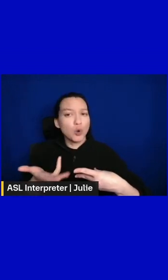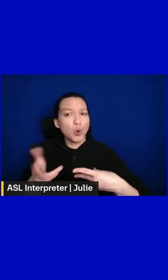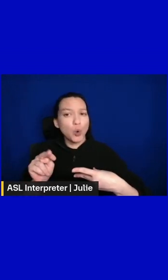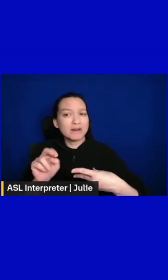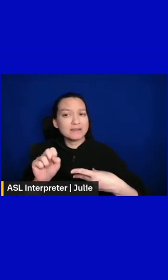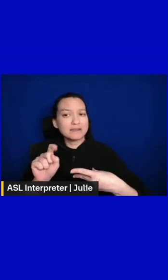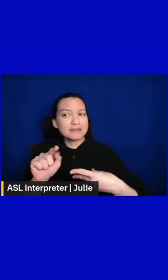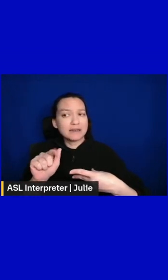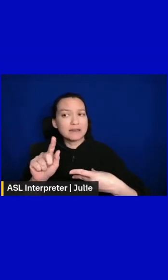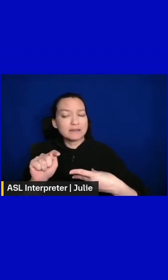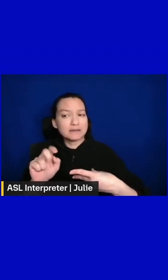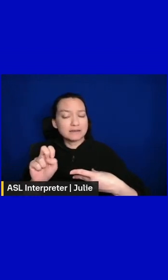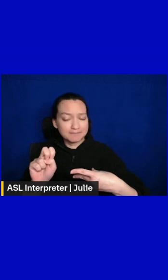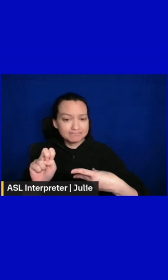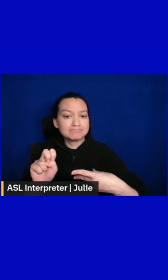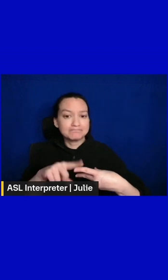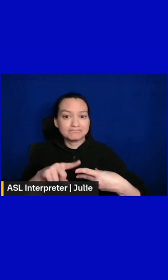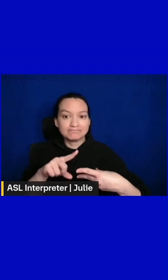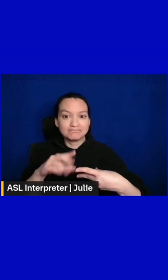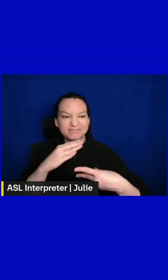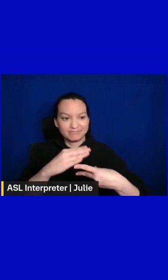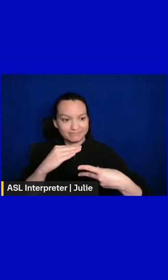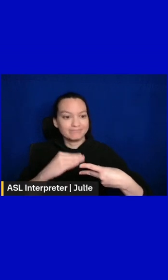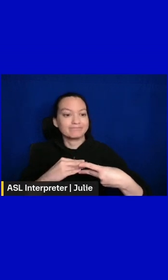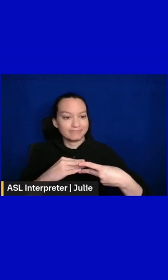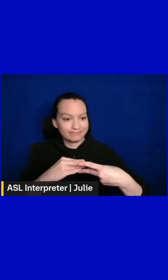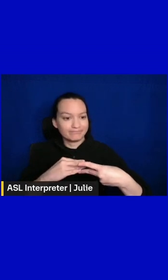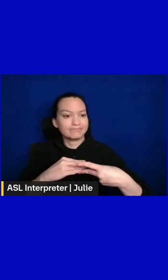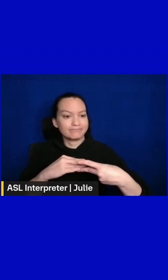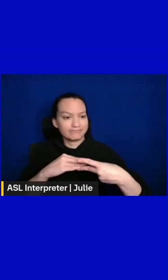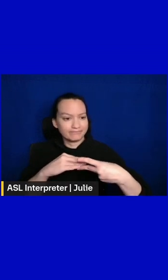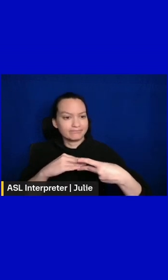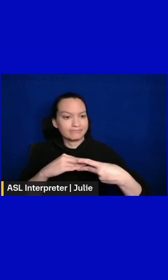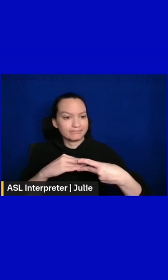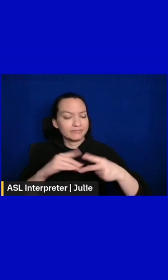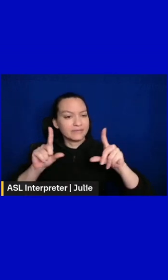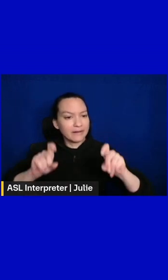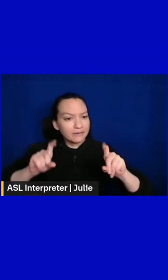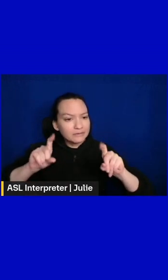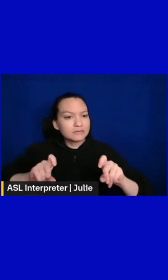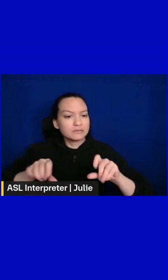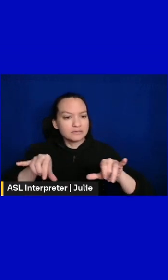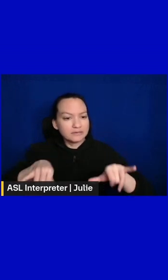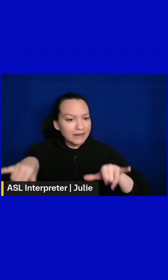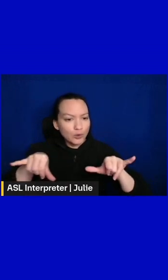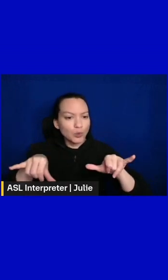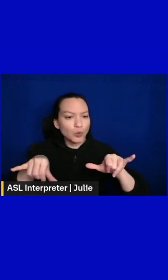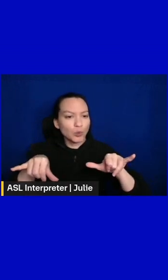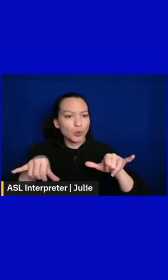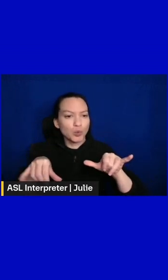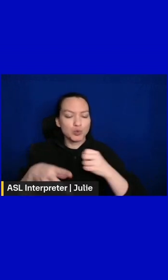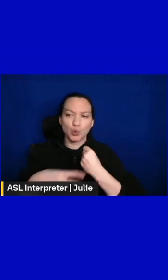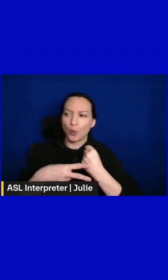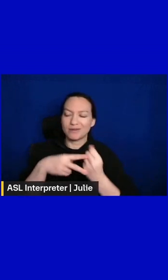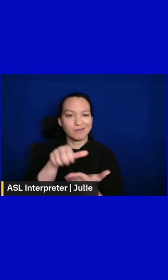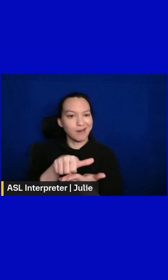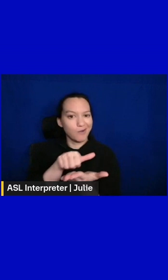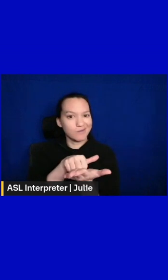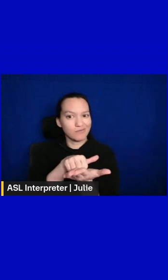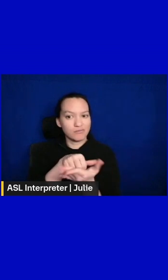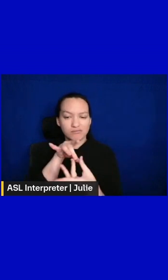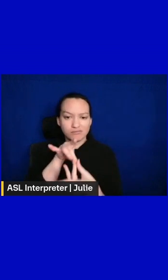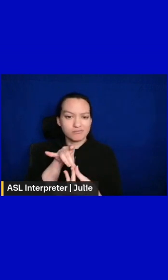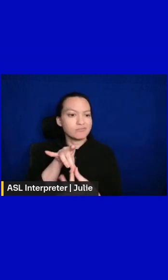state. But the subsequent next test for creating a standard storage account gets an